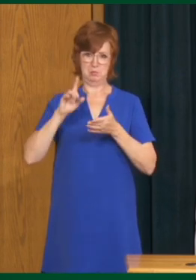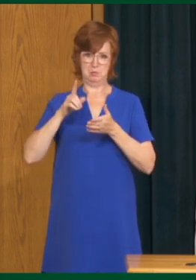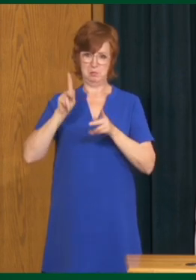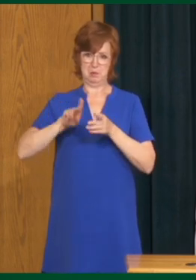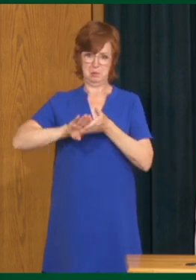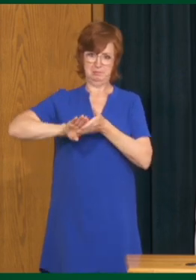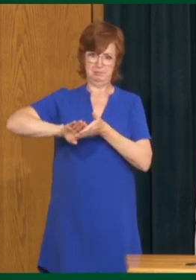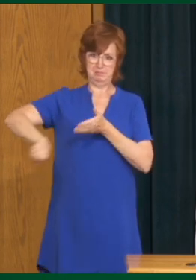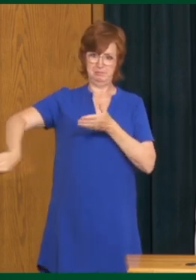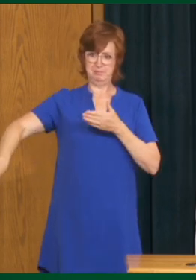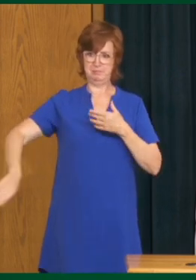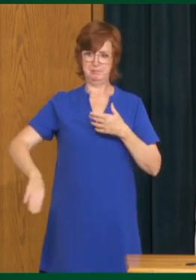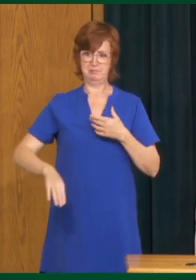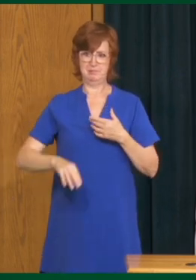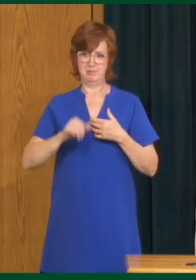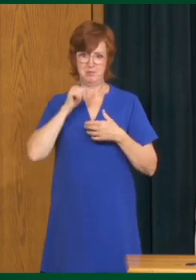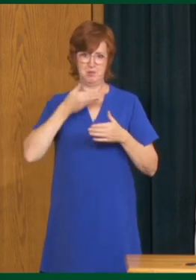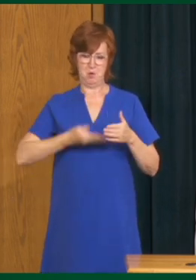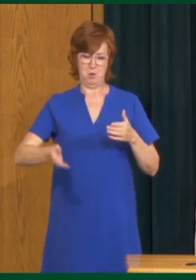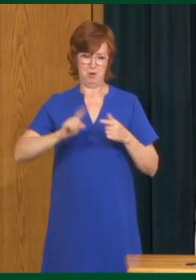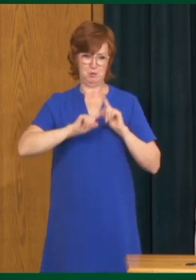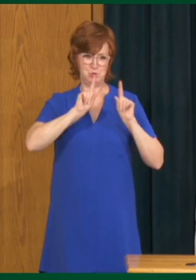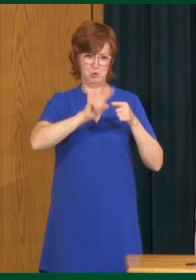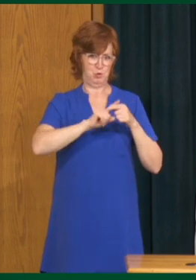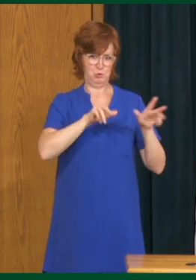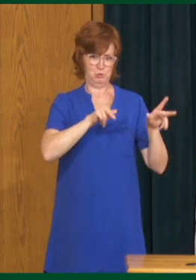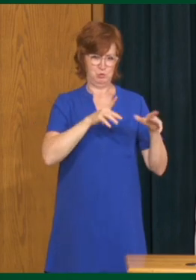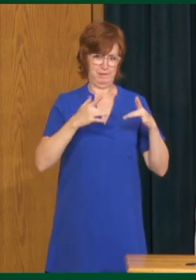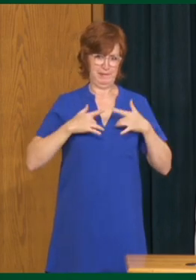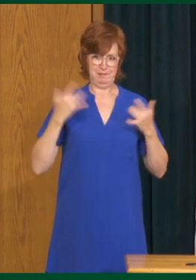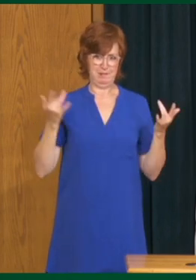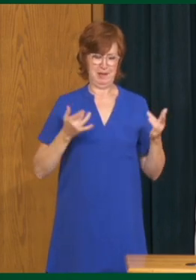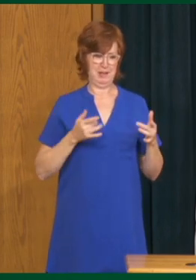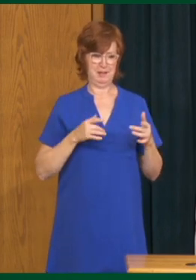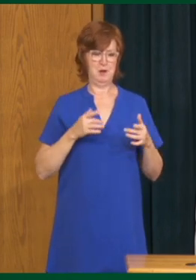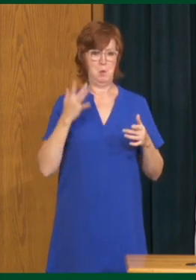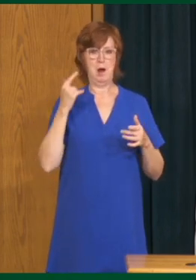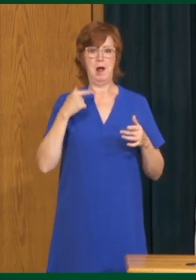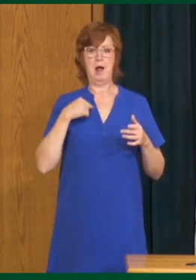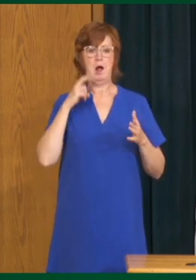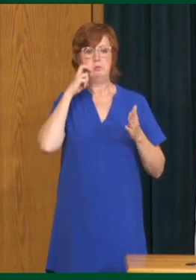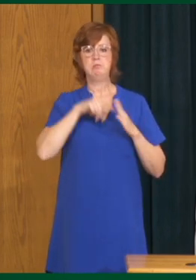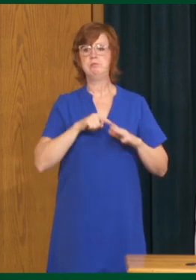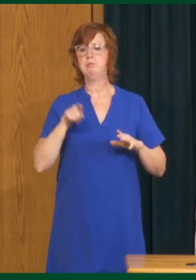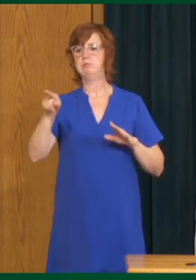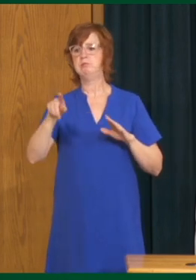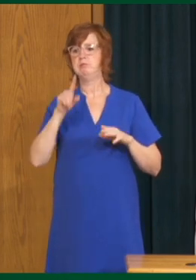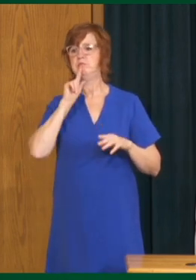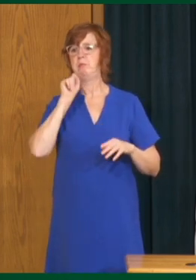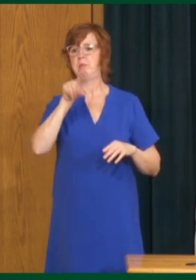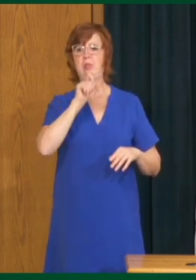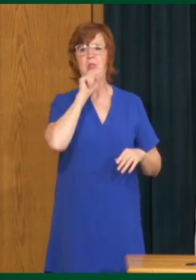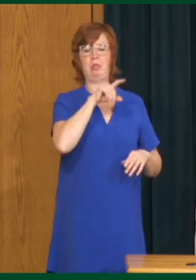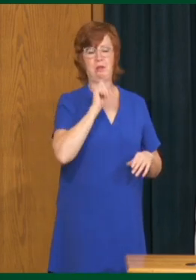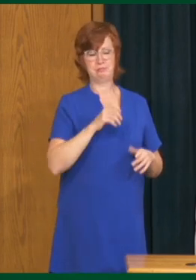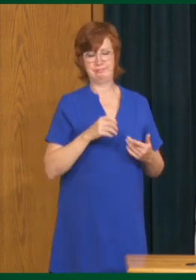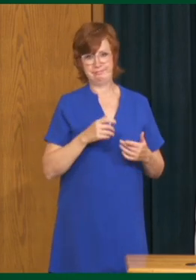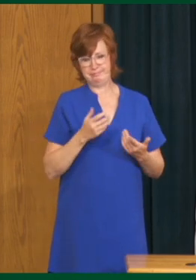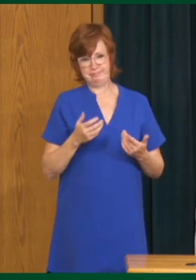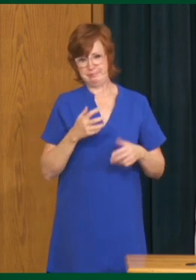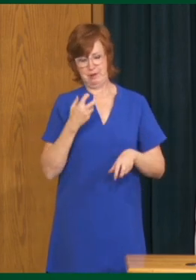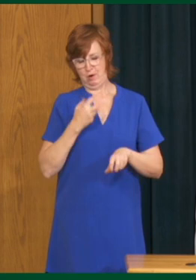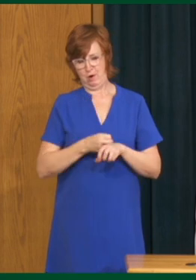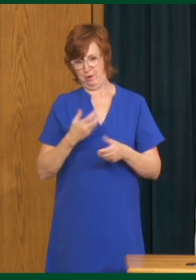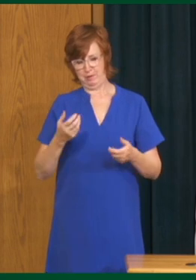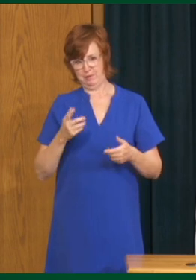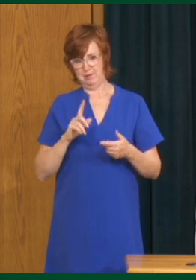we're pointing out things that others should be doing. But I think we all need to keep pointing those things out. It doesn't come naturally that if you have